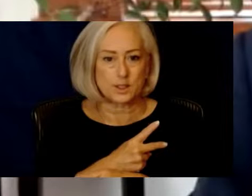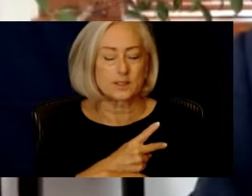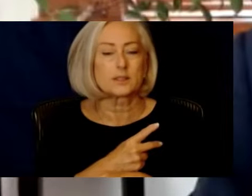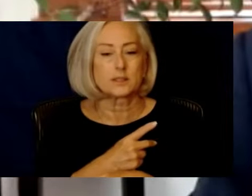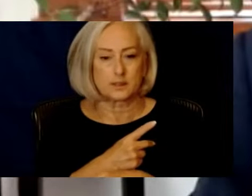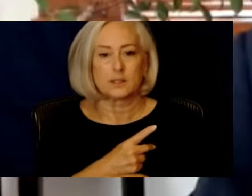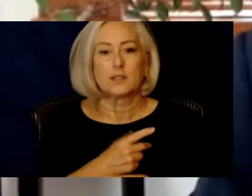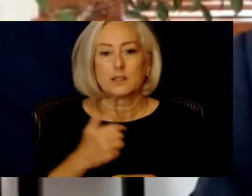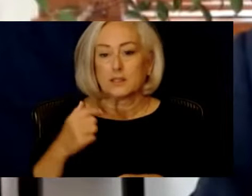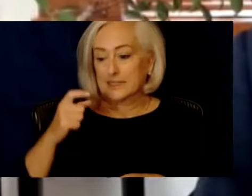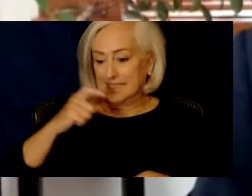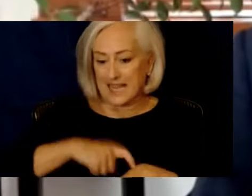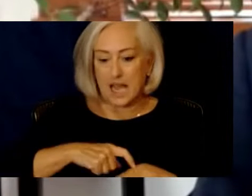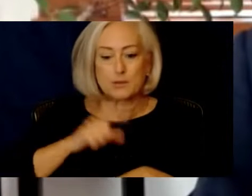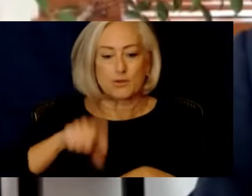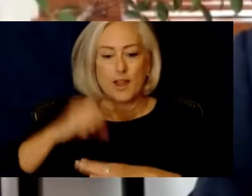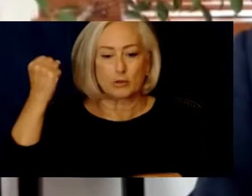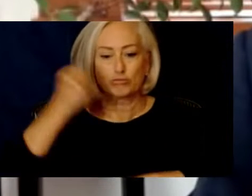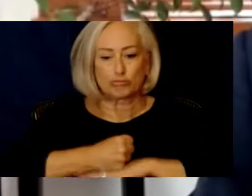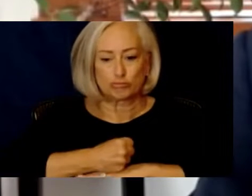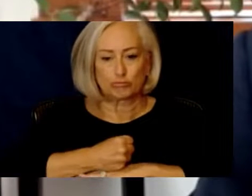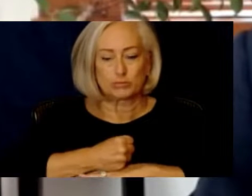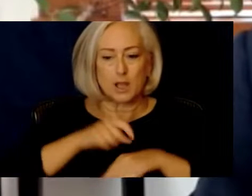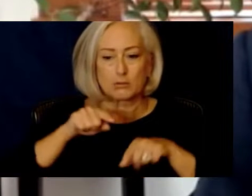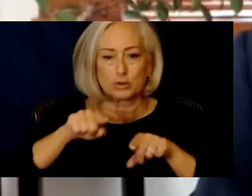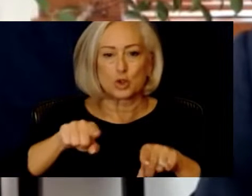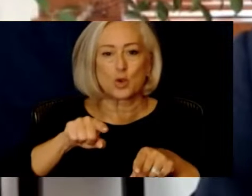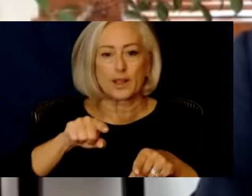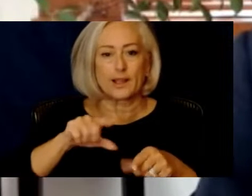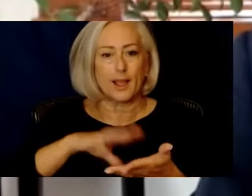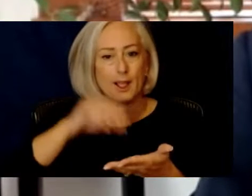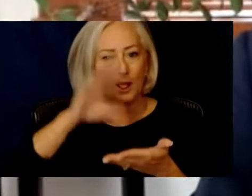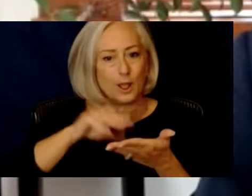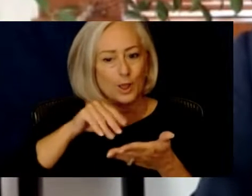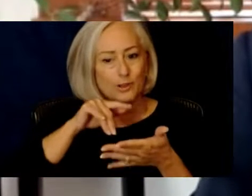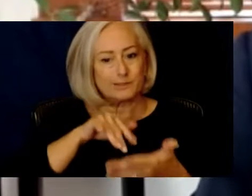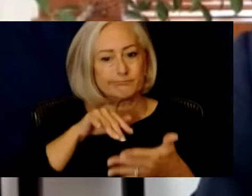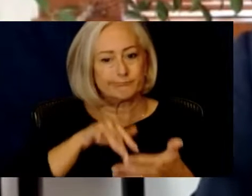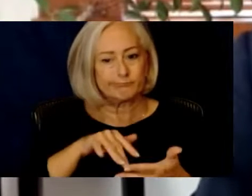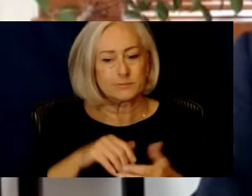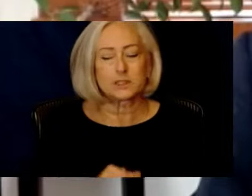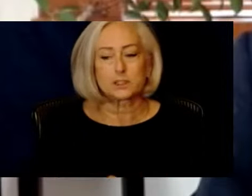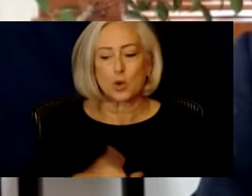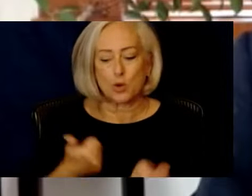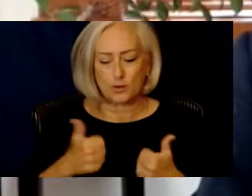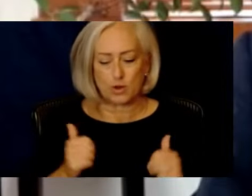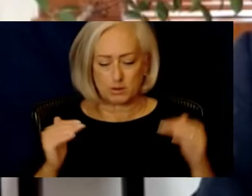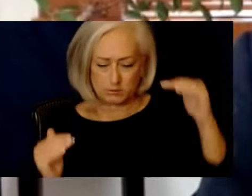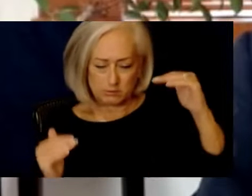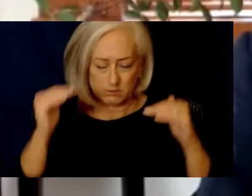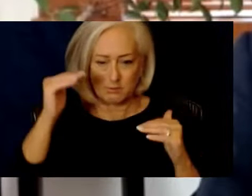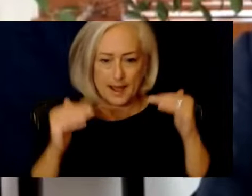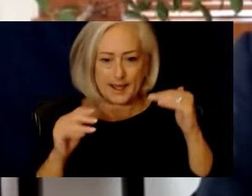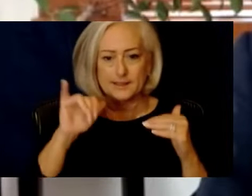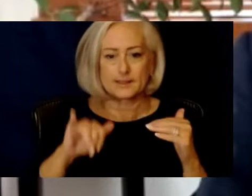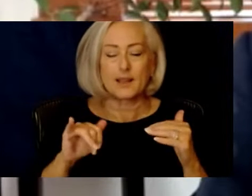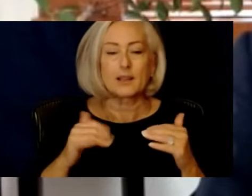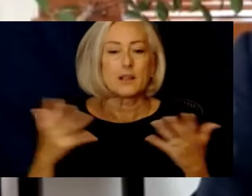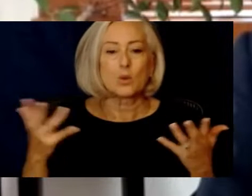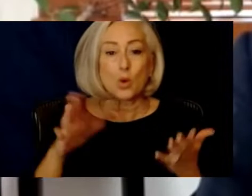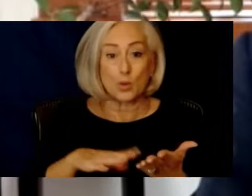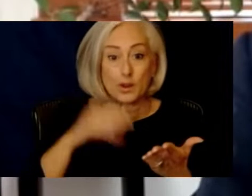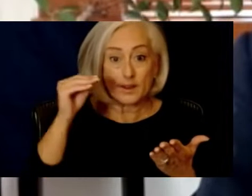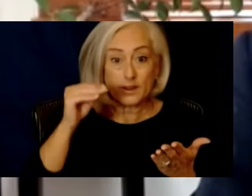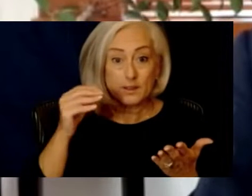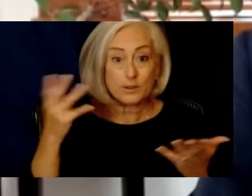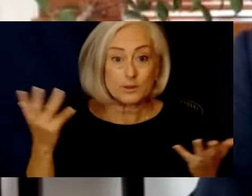shut down in-person learning. So we are certainly trying to do our best to walk that balance as well. And what we're finding now is that pendulum swings